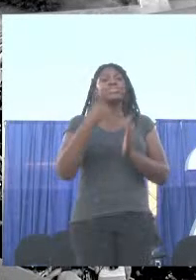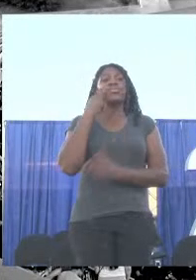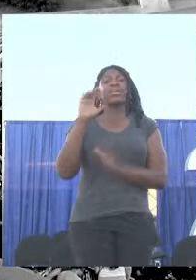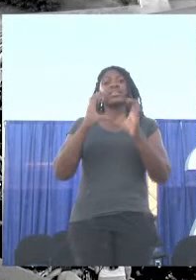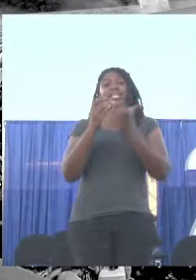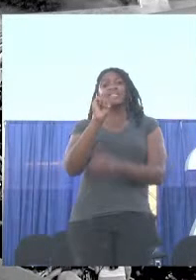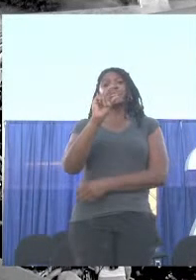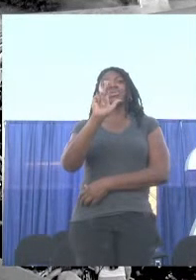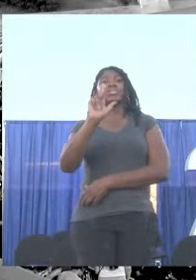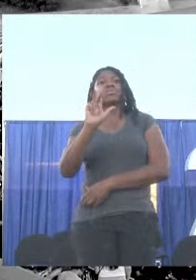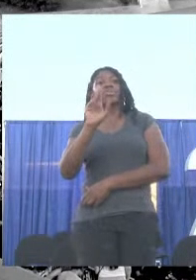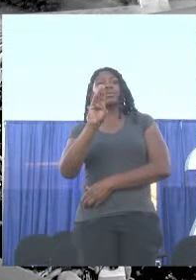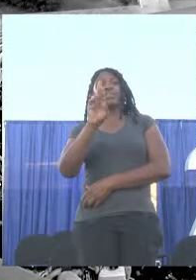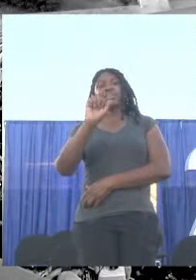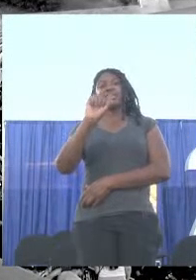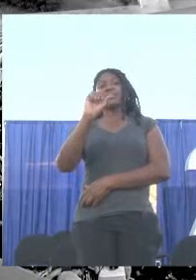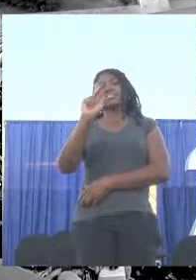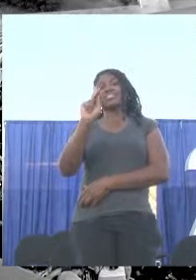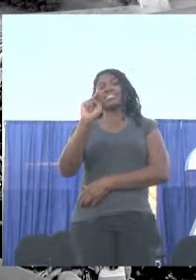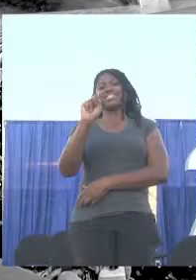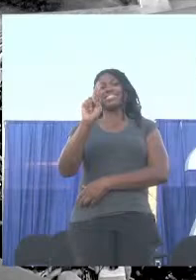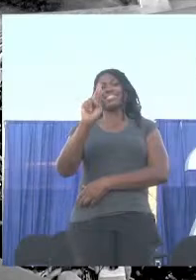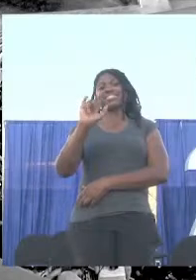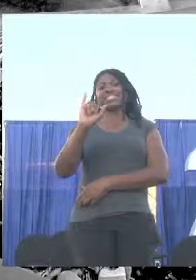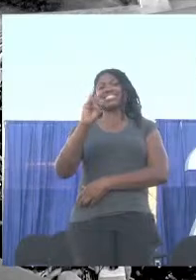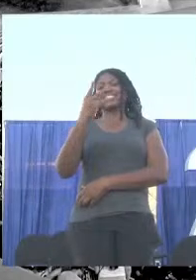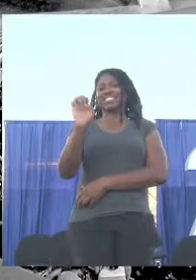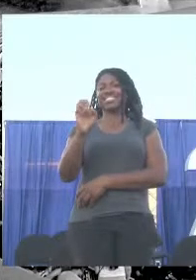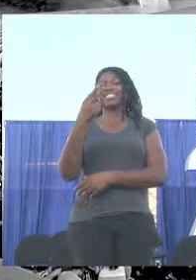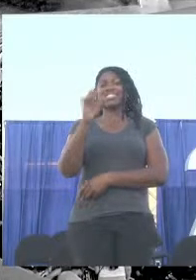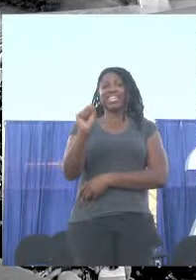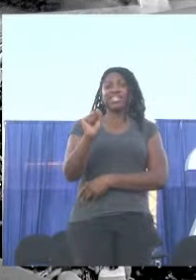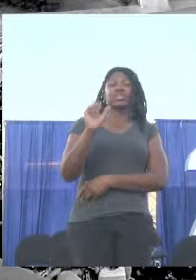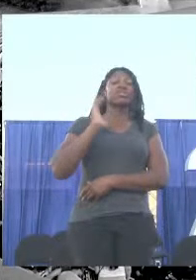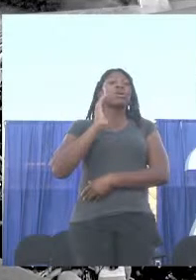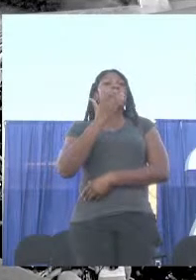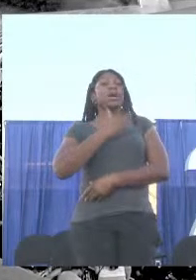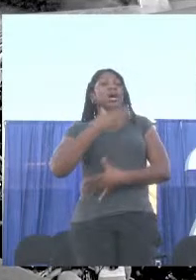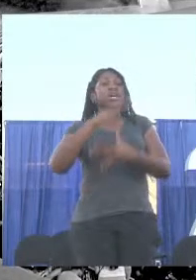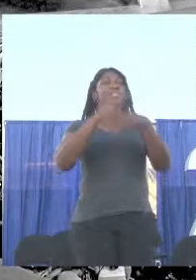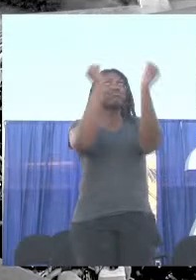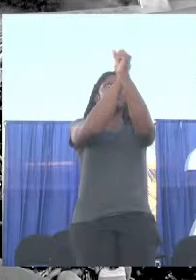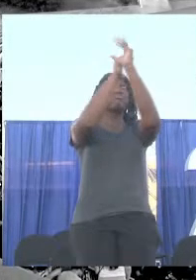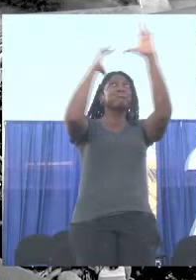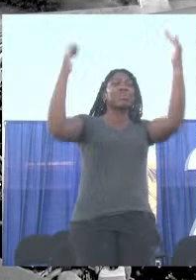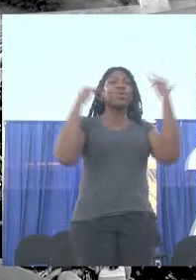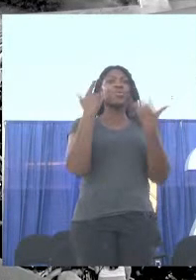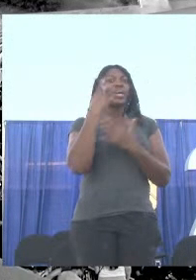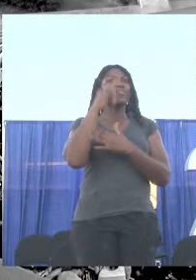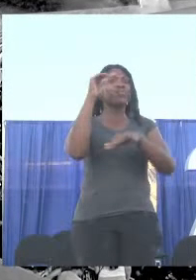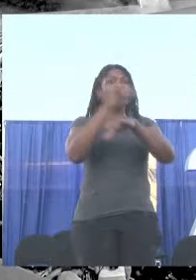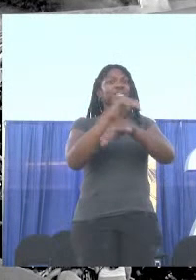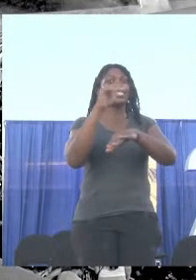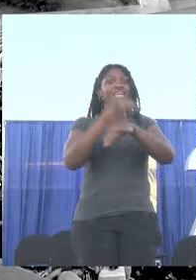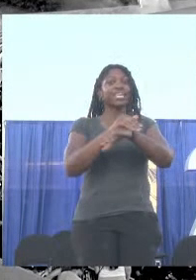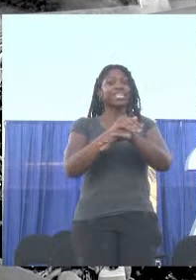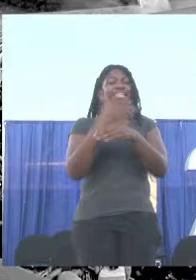2023 at Brackenridge High School. Our seniors have dreamed of graduation, and it's here. We have nearly